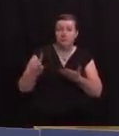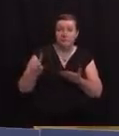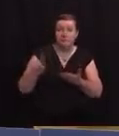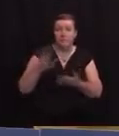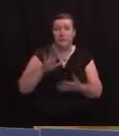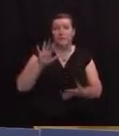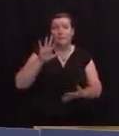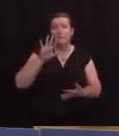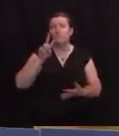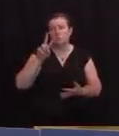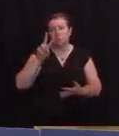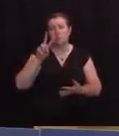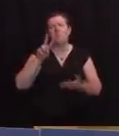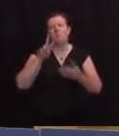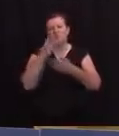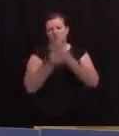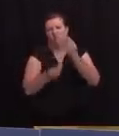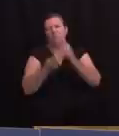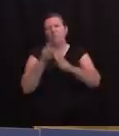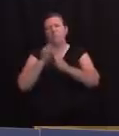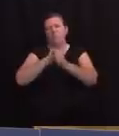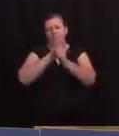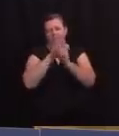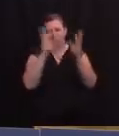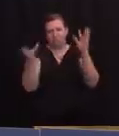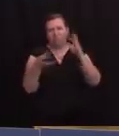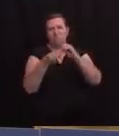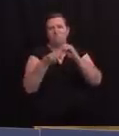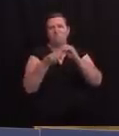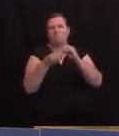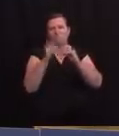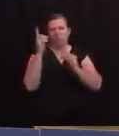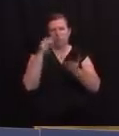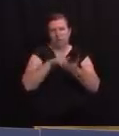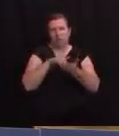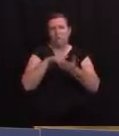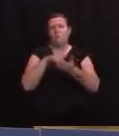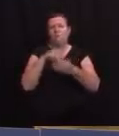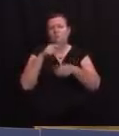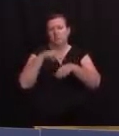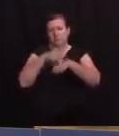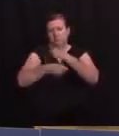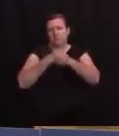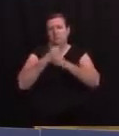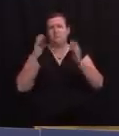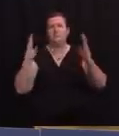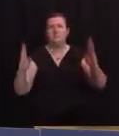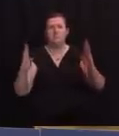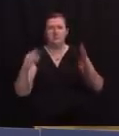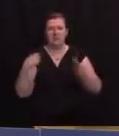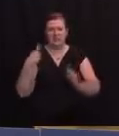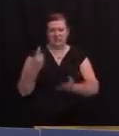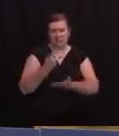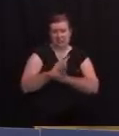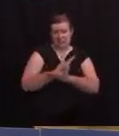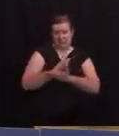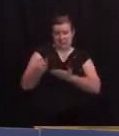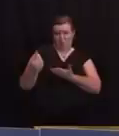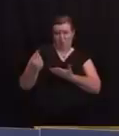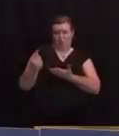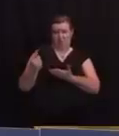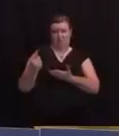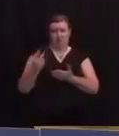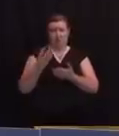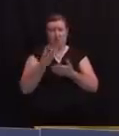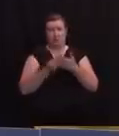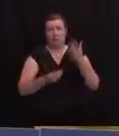average out to about 2,000 over the course of the year, which means that in the last week, we've lost on average about twice as many as we would in a bad